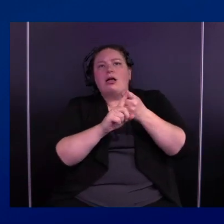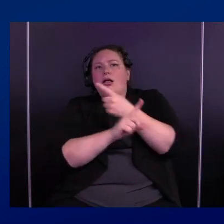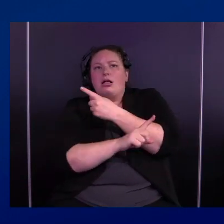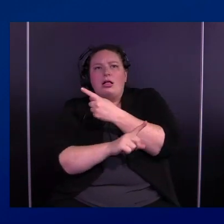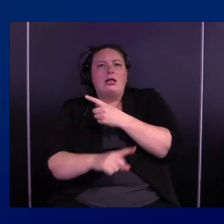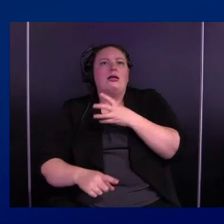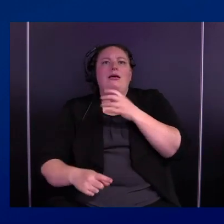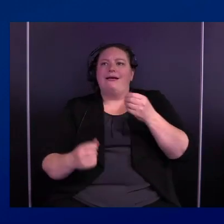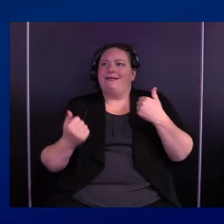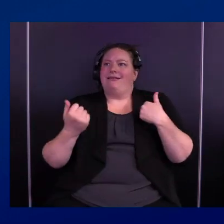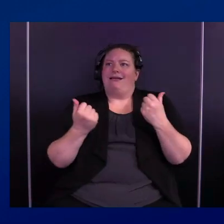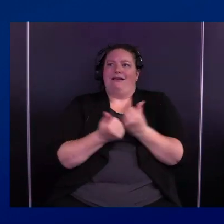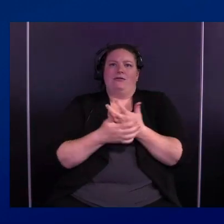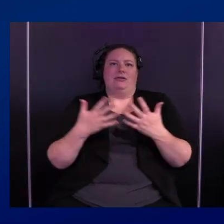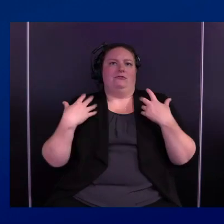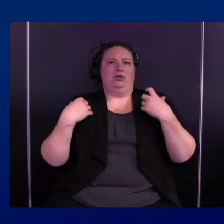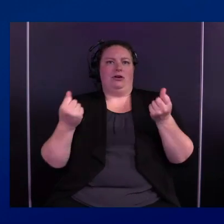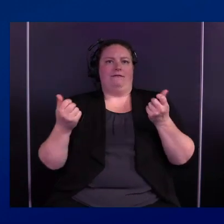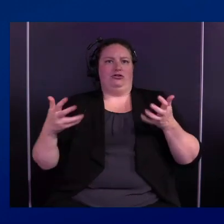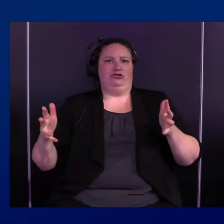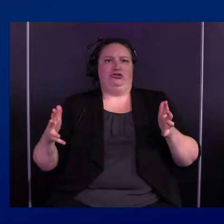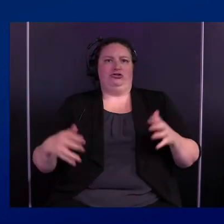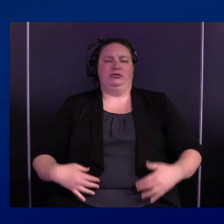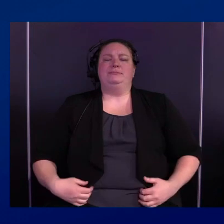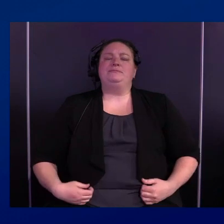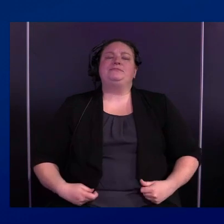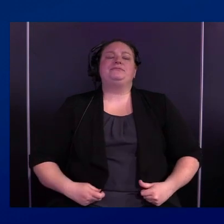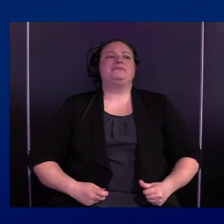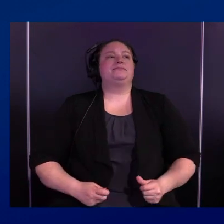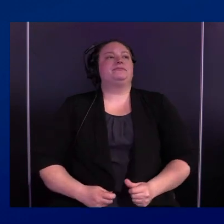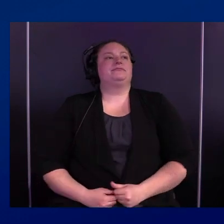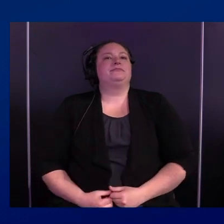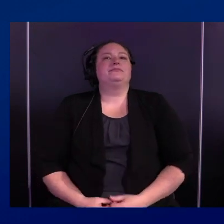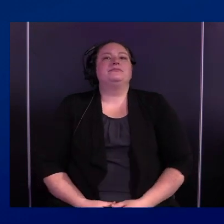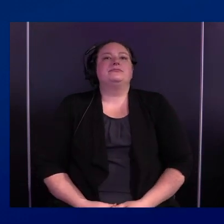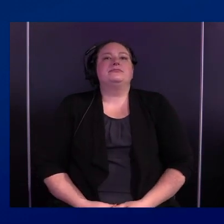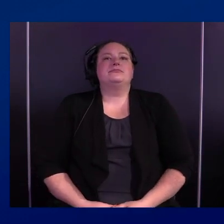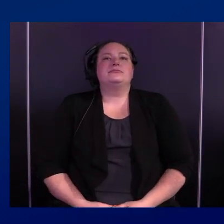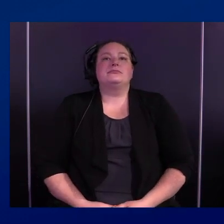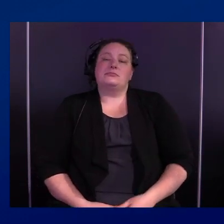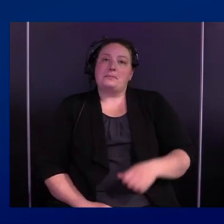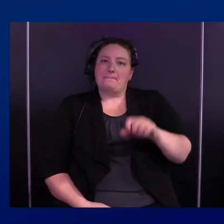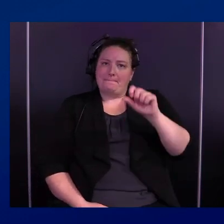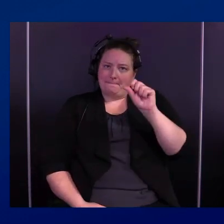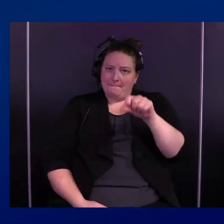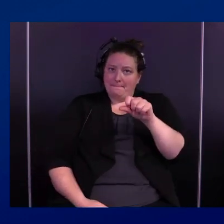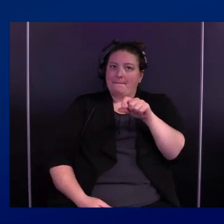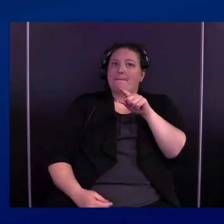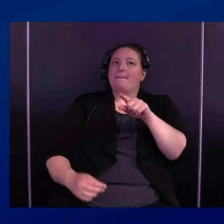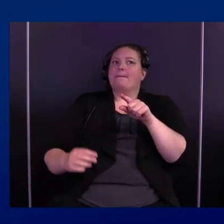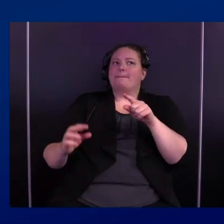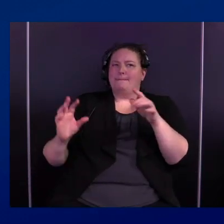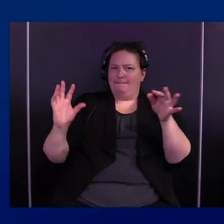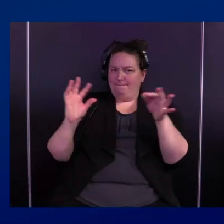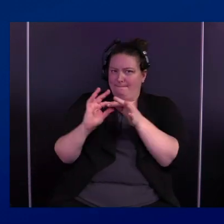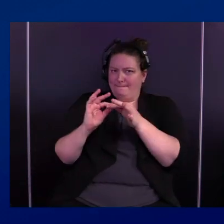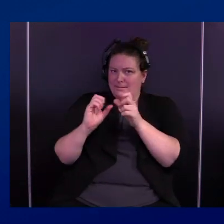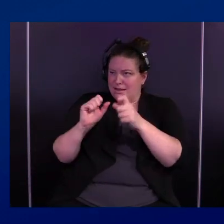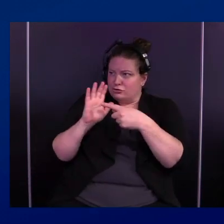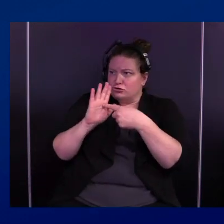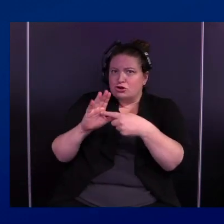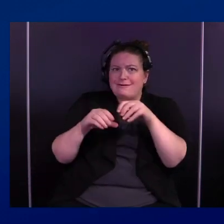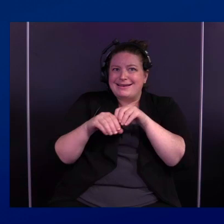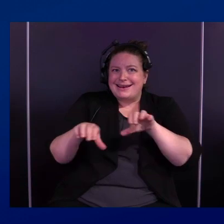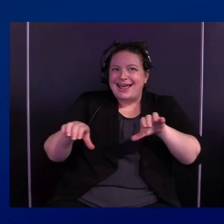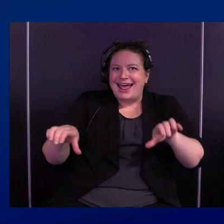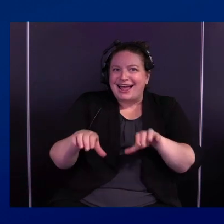get those on recovery as well. Yeah, so I see we have, you're hooked up. Can you show us this in action and